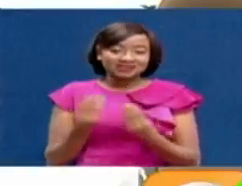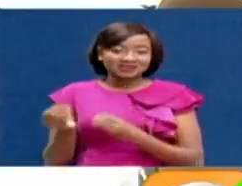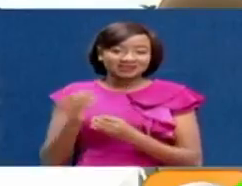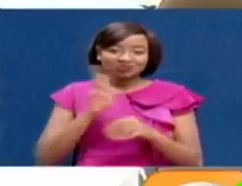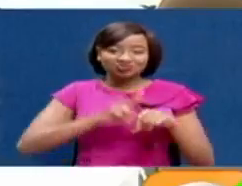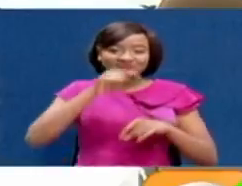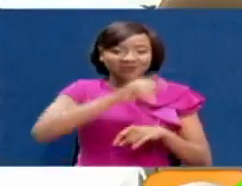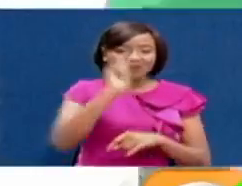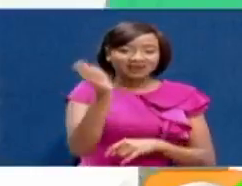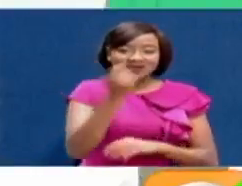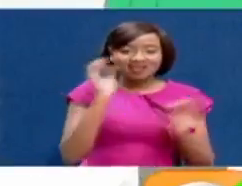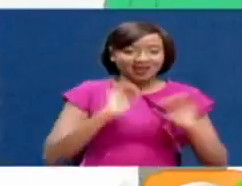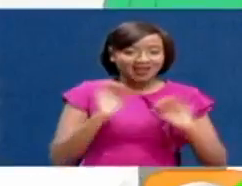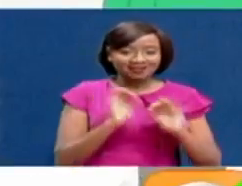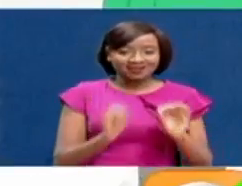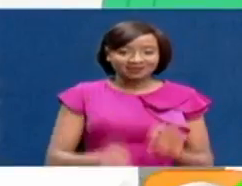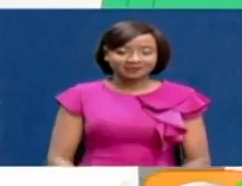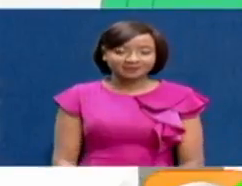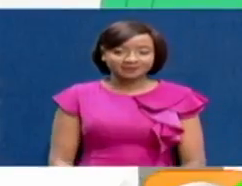Kenya.